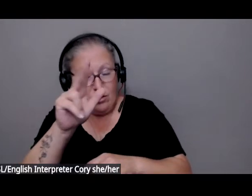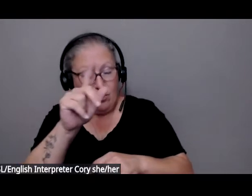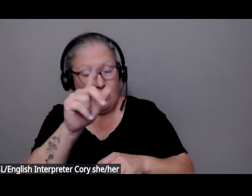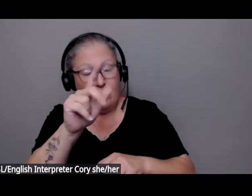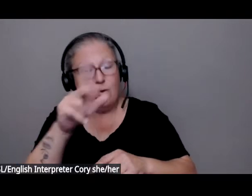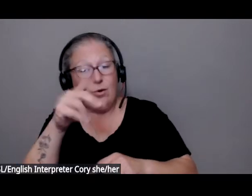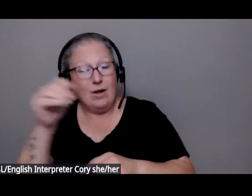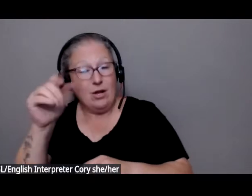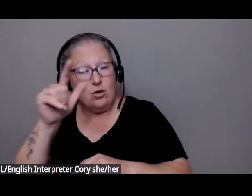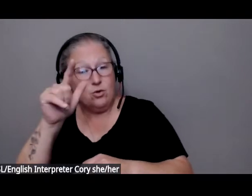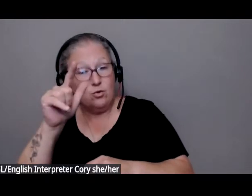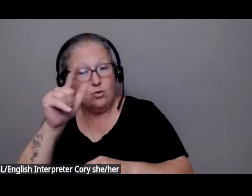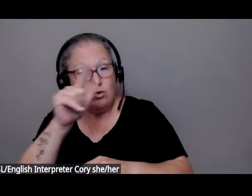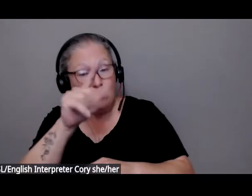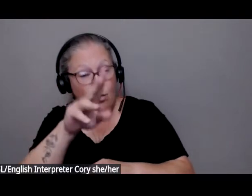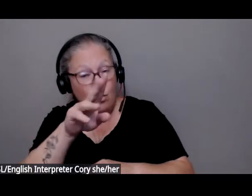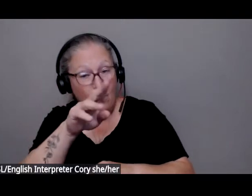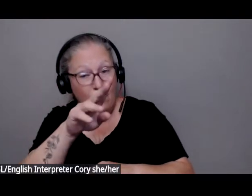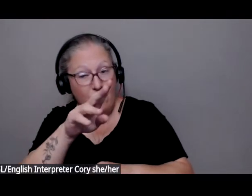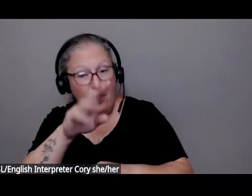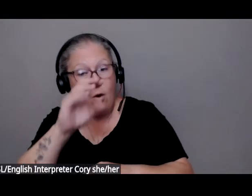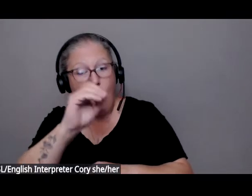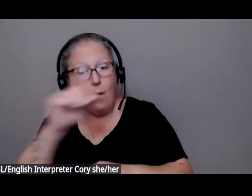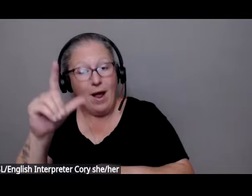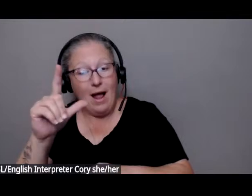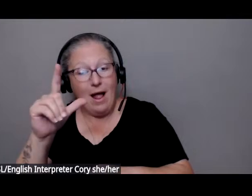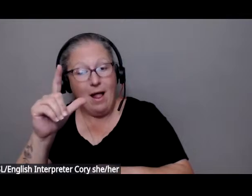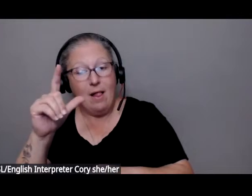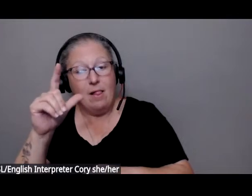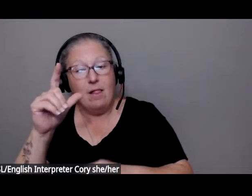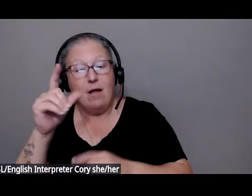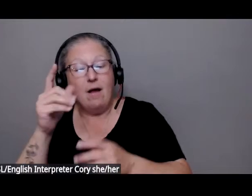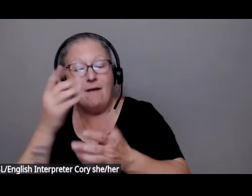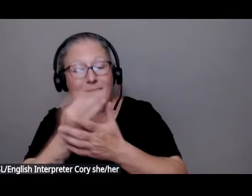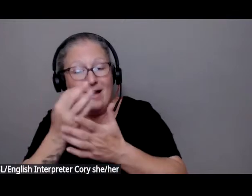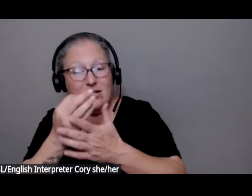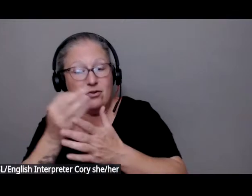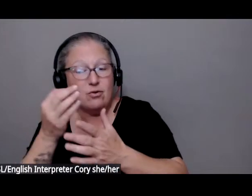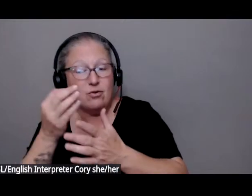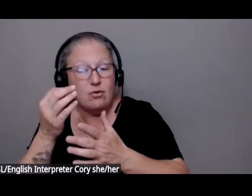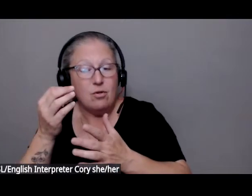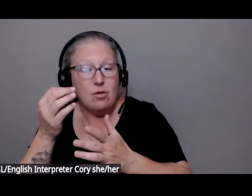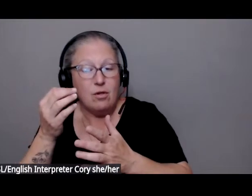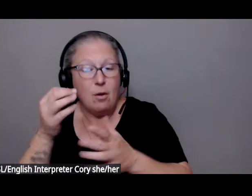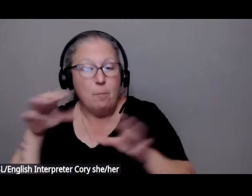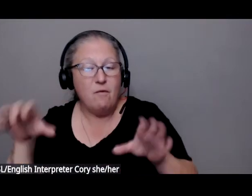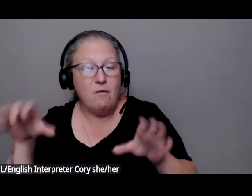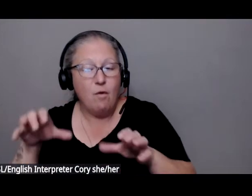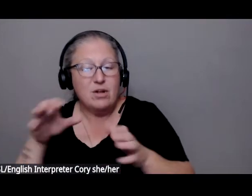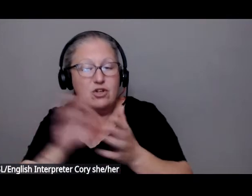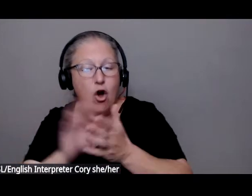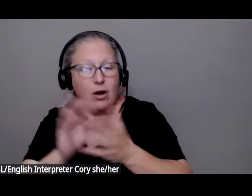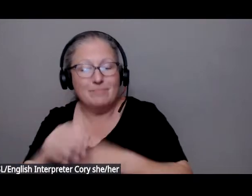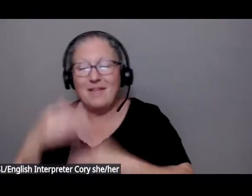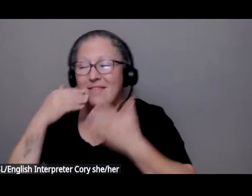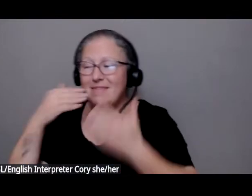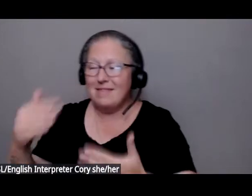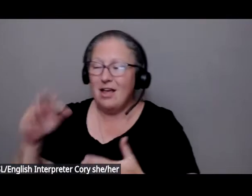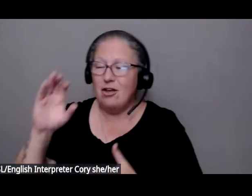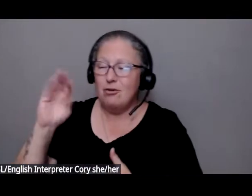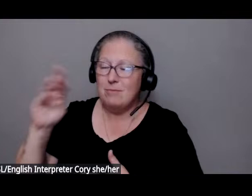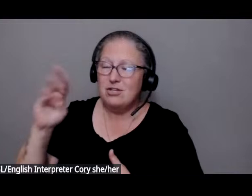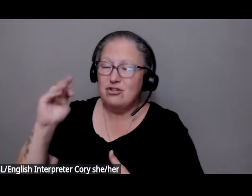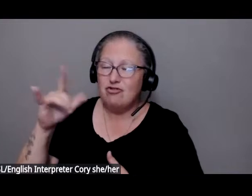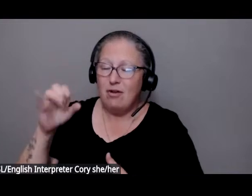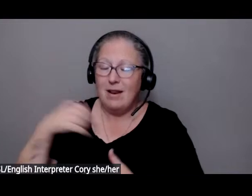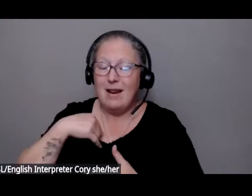Measure O and L Annual Financial and Performance Audit. Thank you, Mr. Charlie. So hi, everybody.